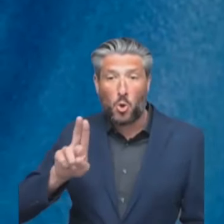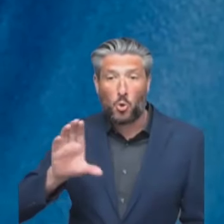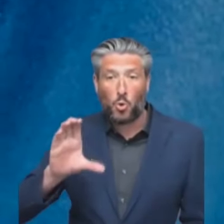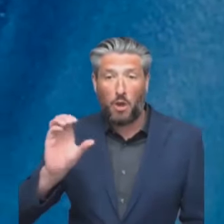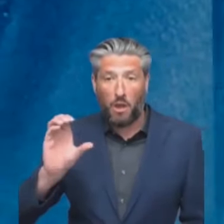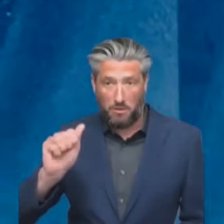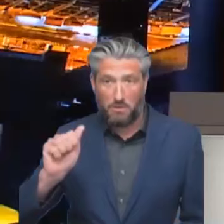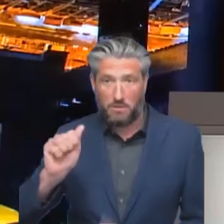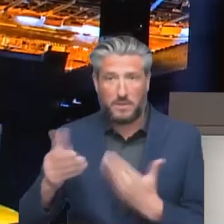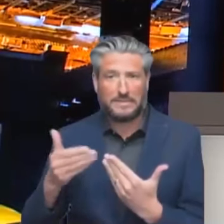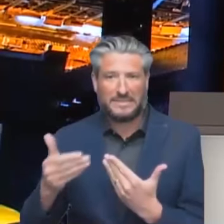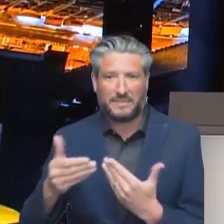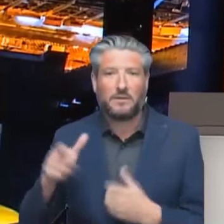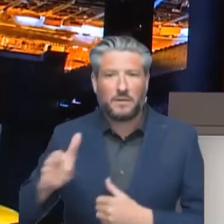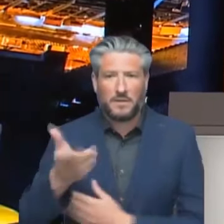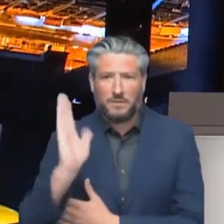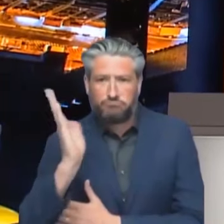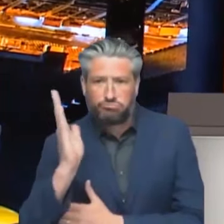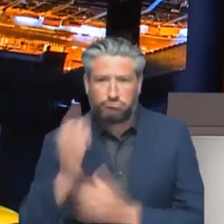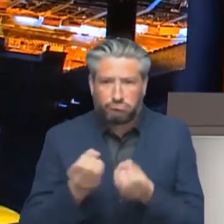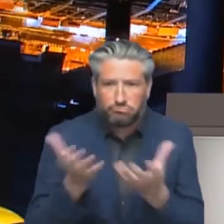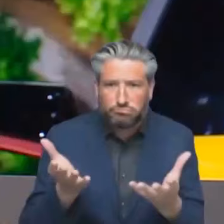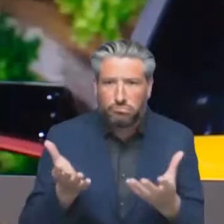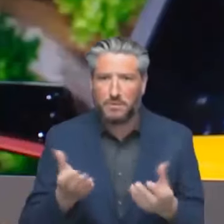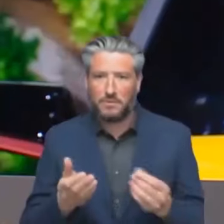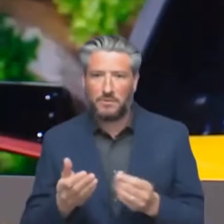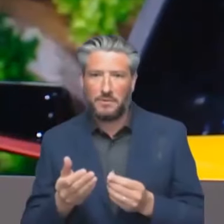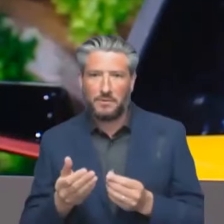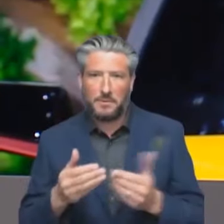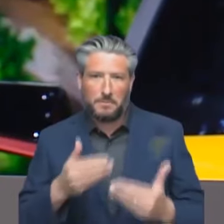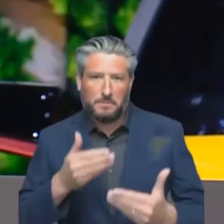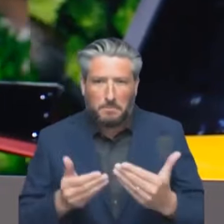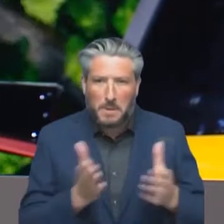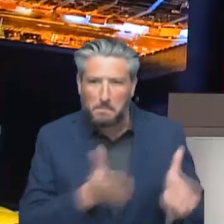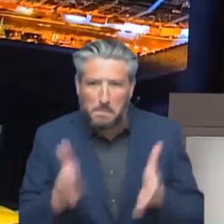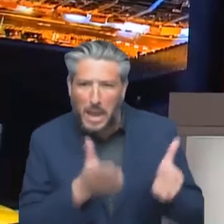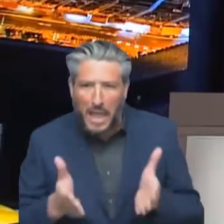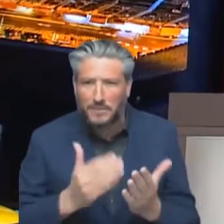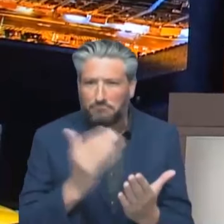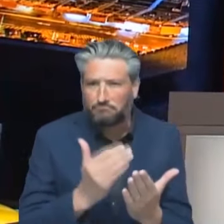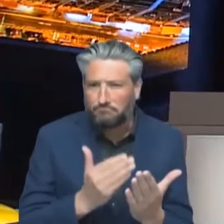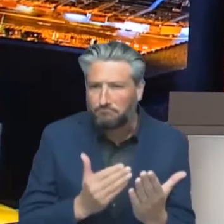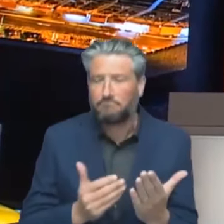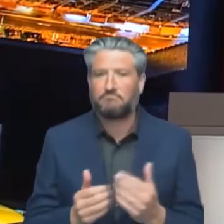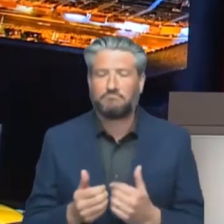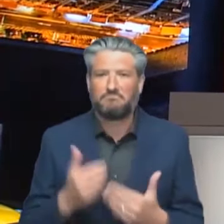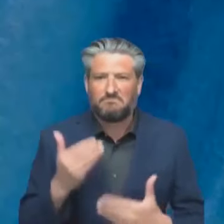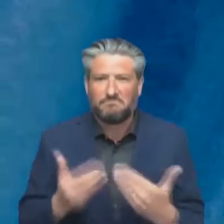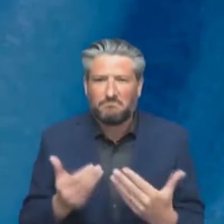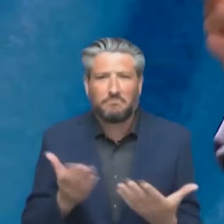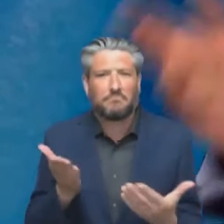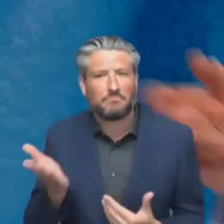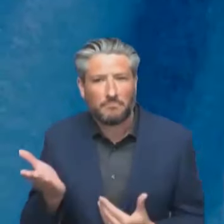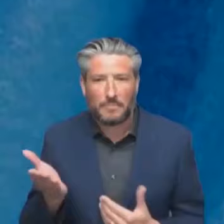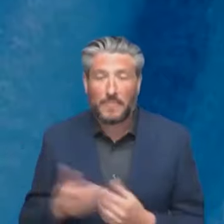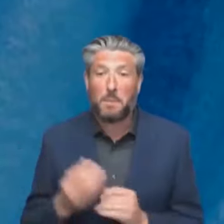of mass construction and of mass attraction as well. Luca will present our corporate social